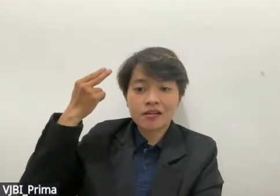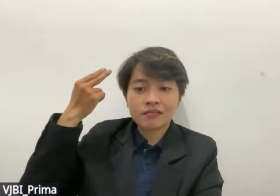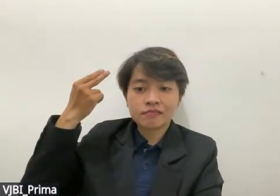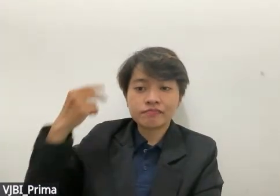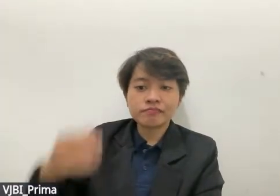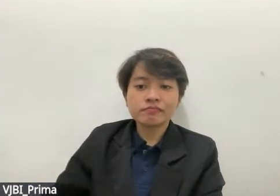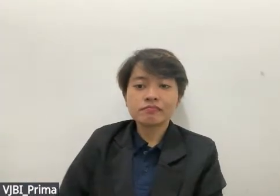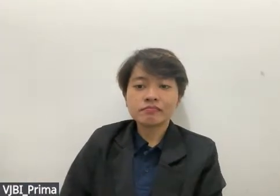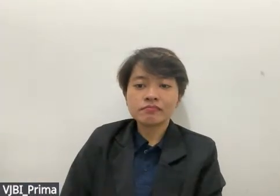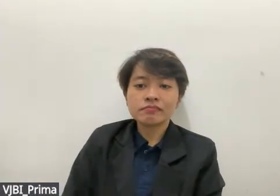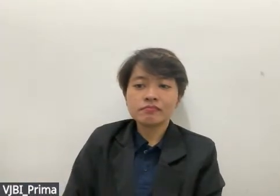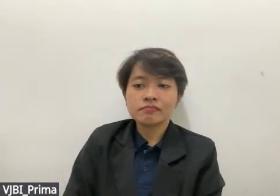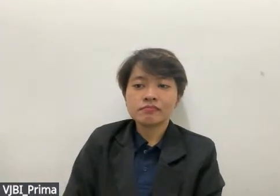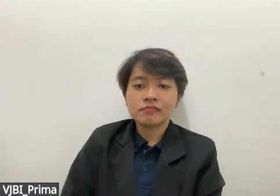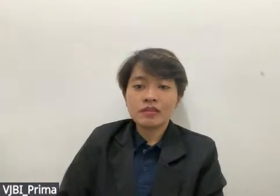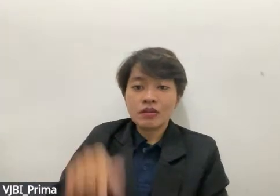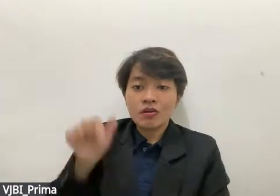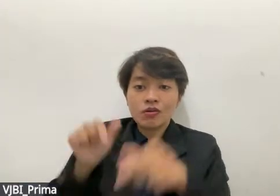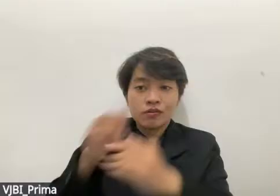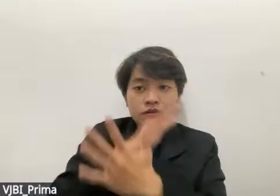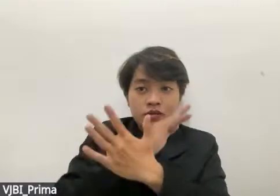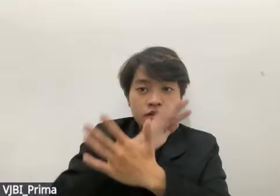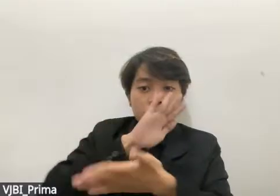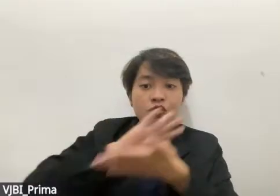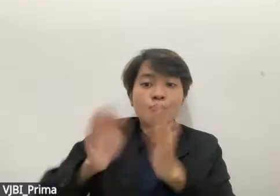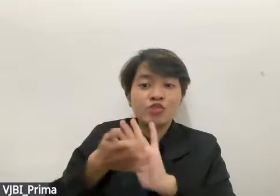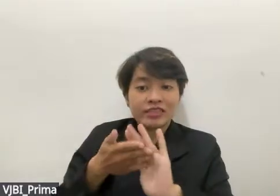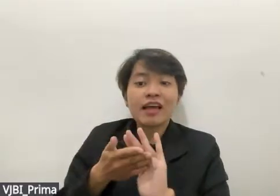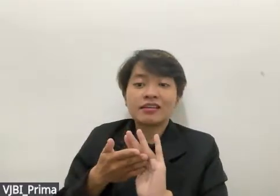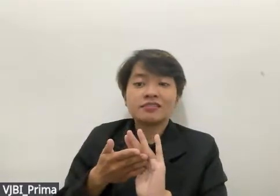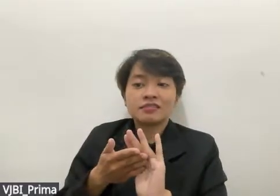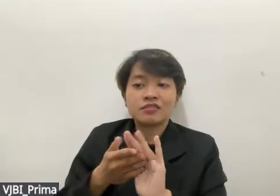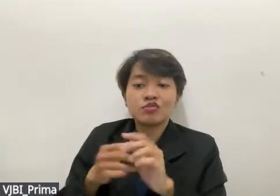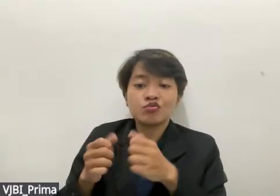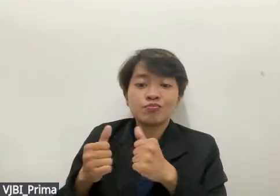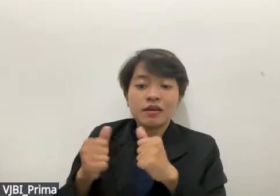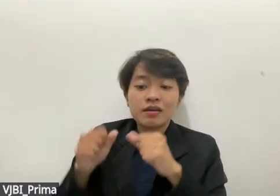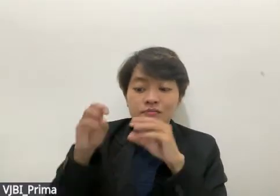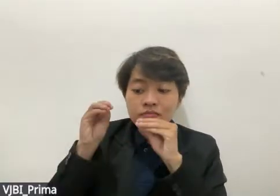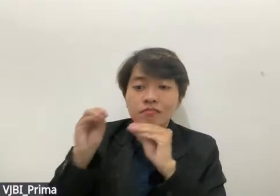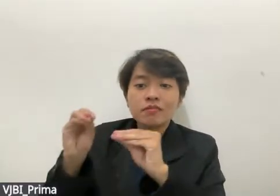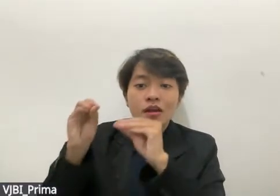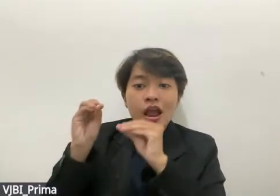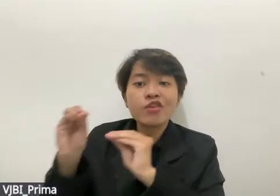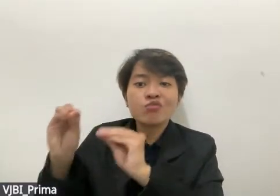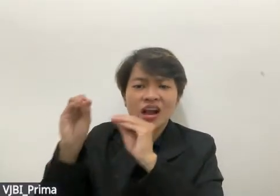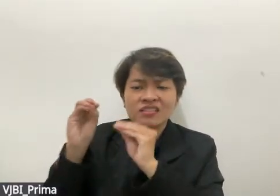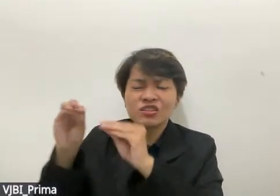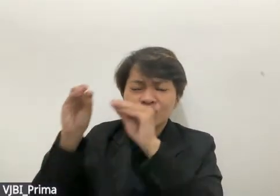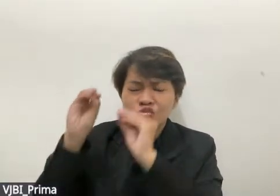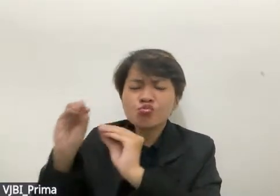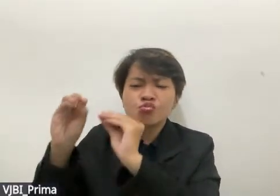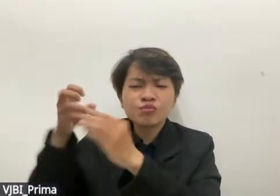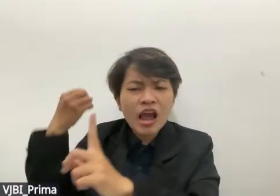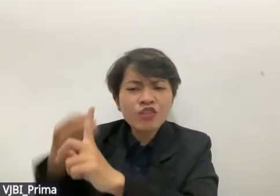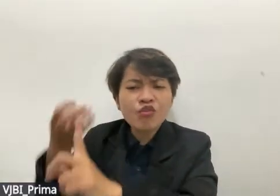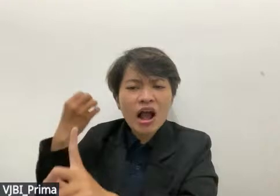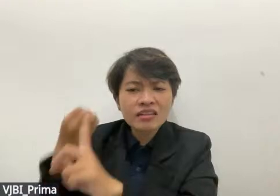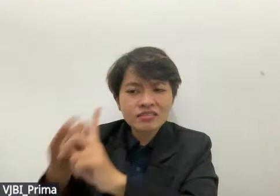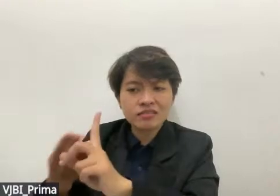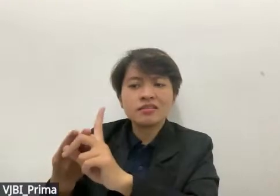a community, to educate them to how to